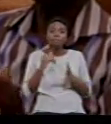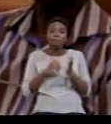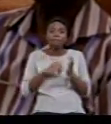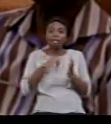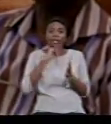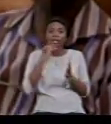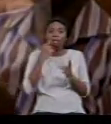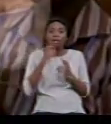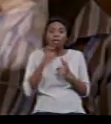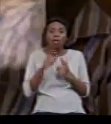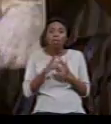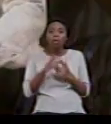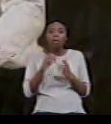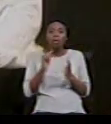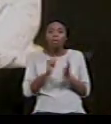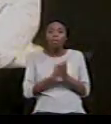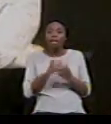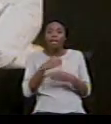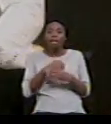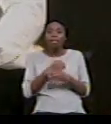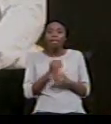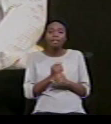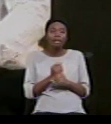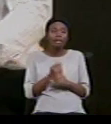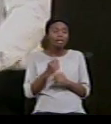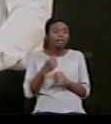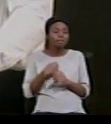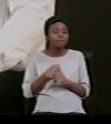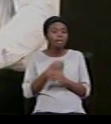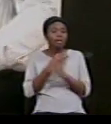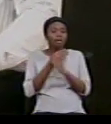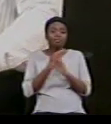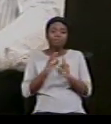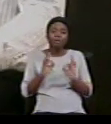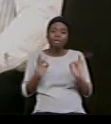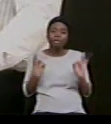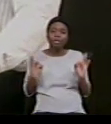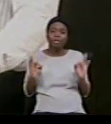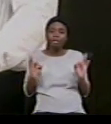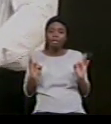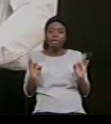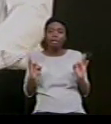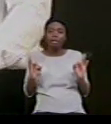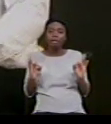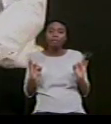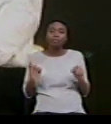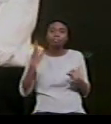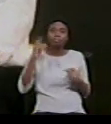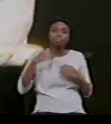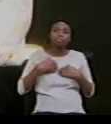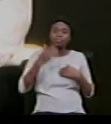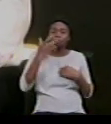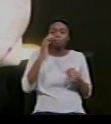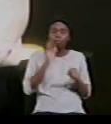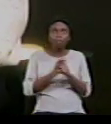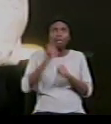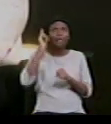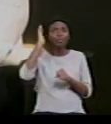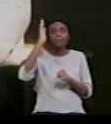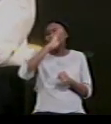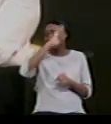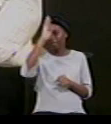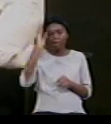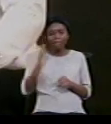God, it is thy word that sets me. He has promised he